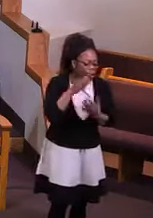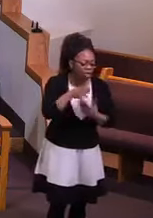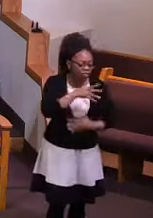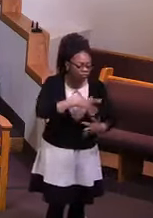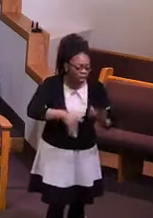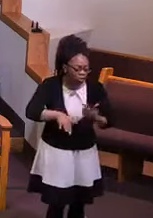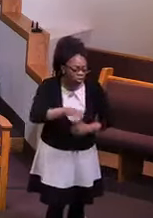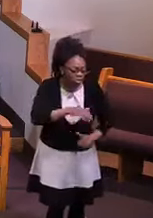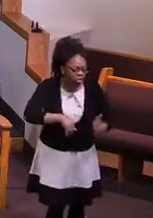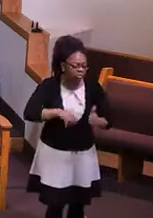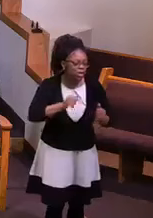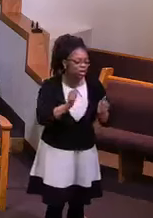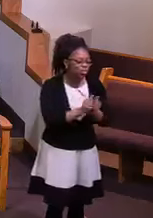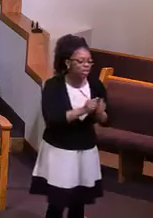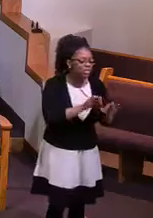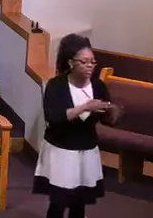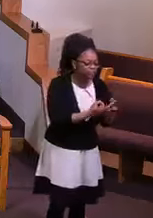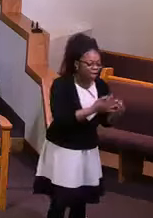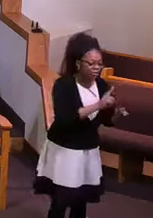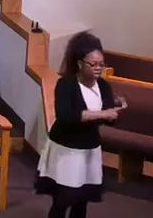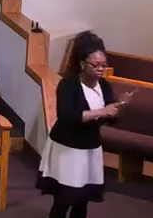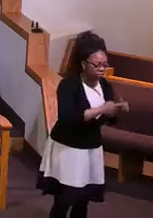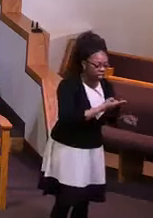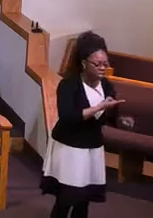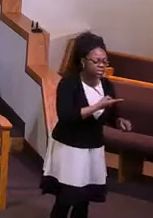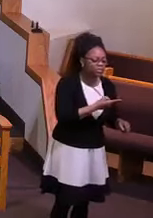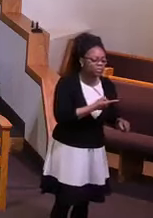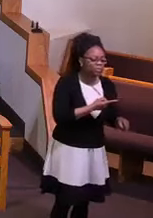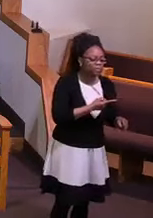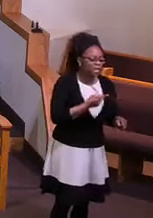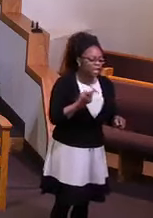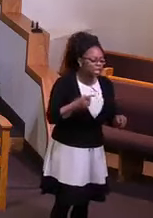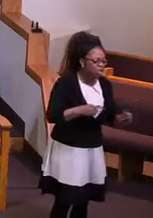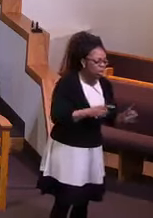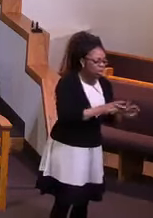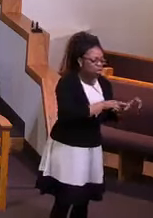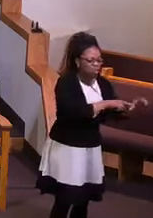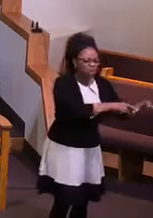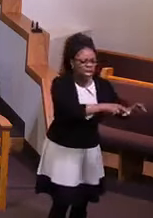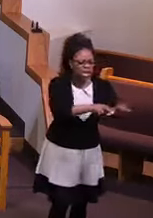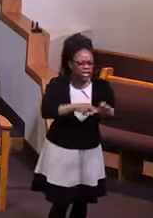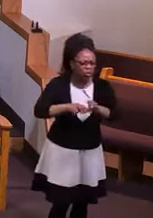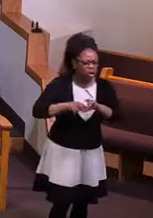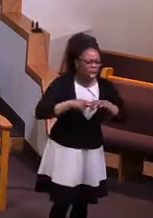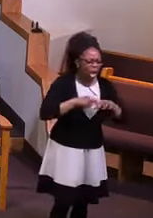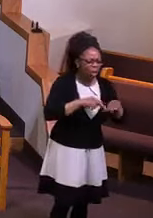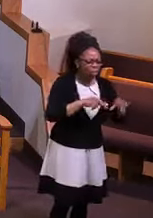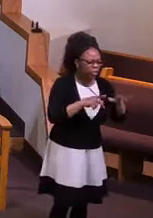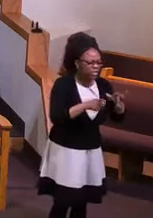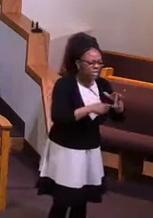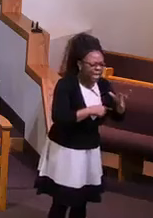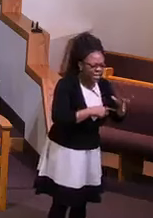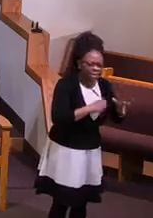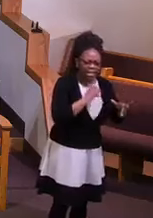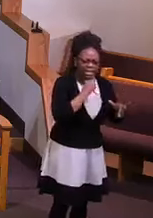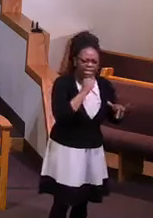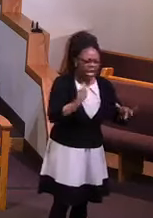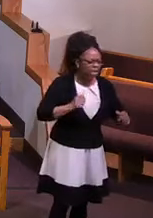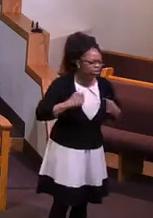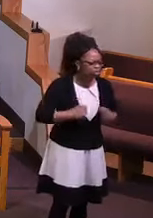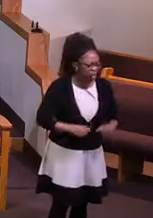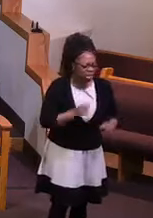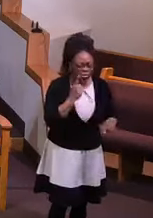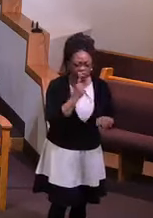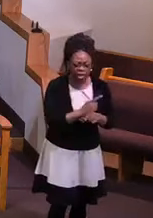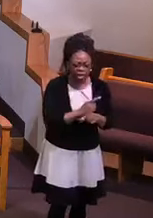family and friends. He lost decency as he ran around naked and improperly dressed. stress. He lost self-control, and therefore,